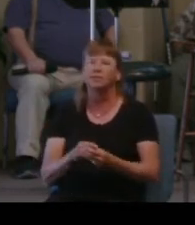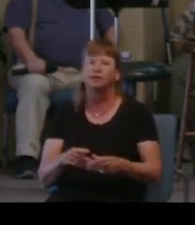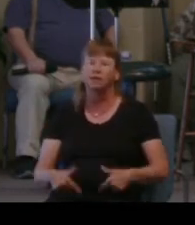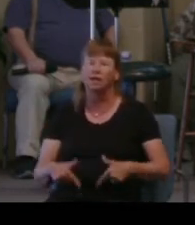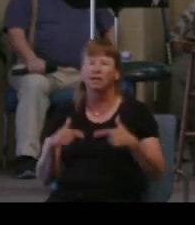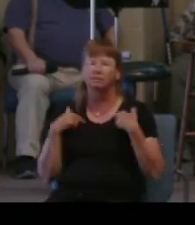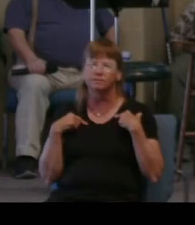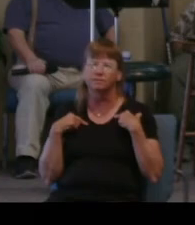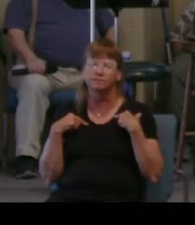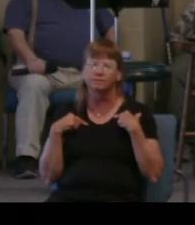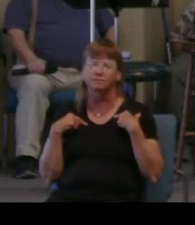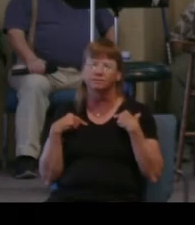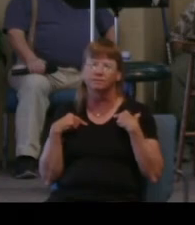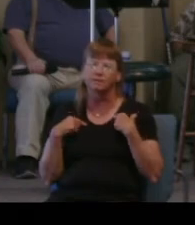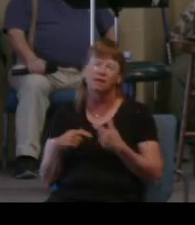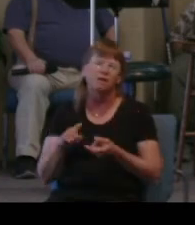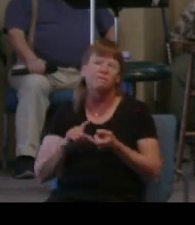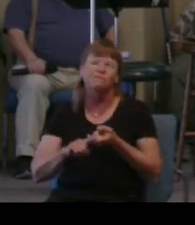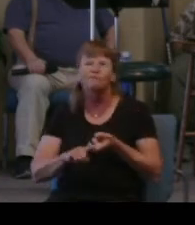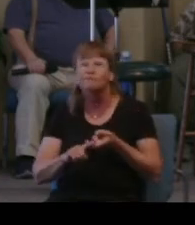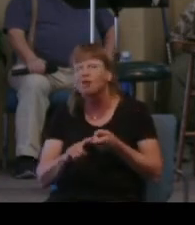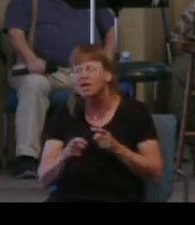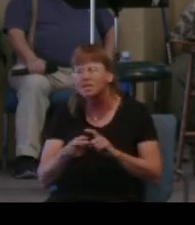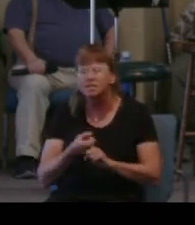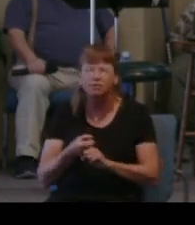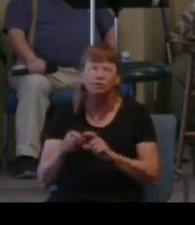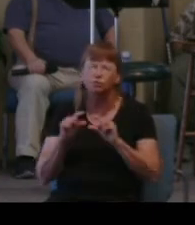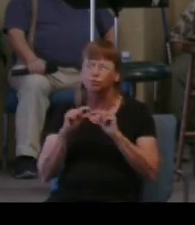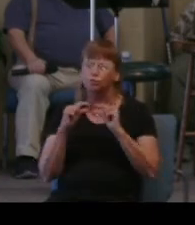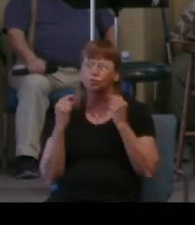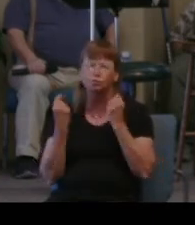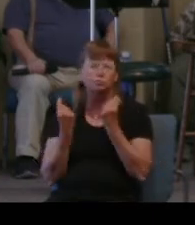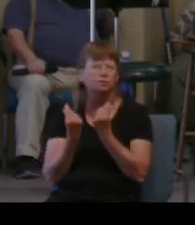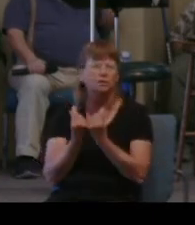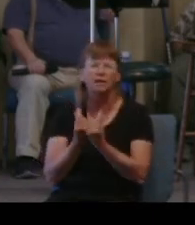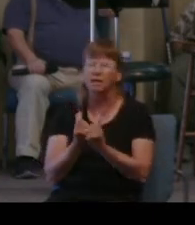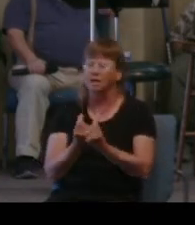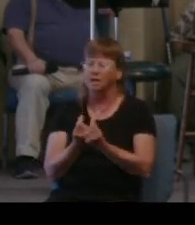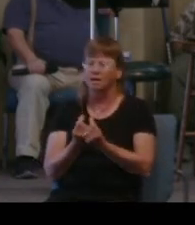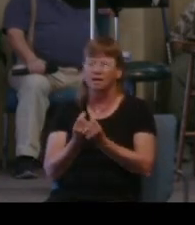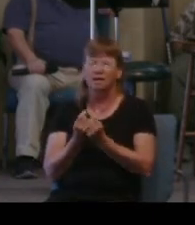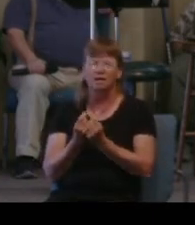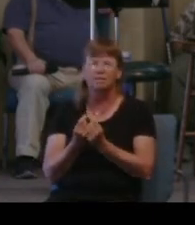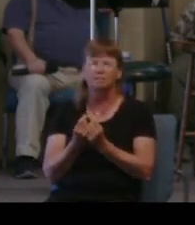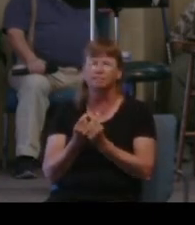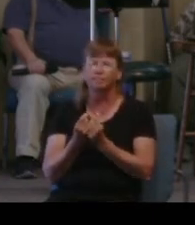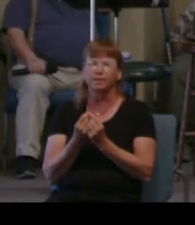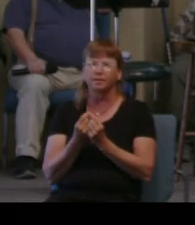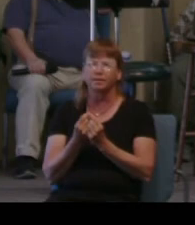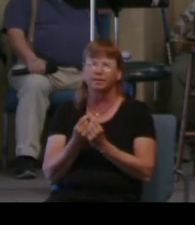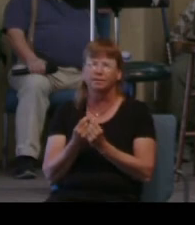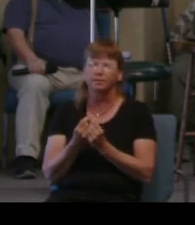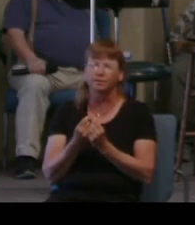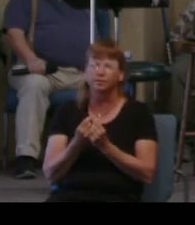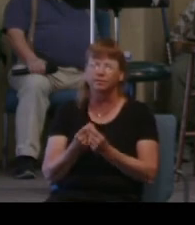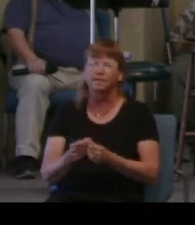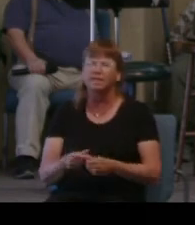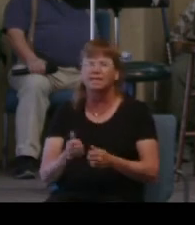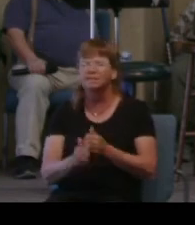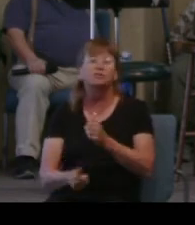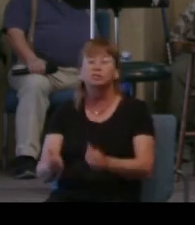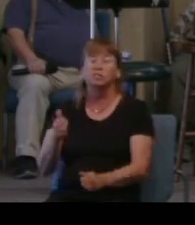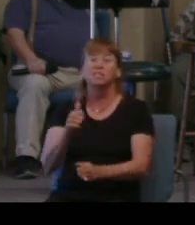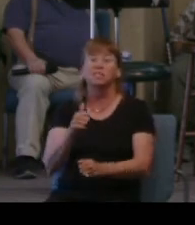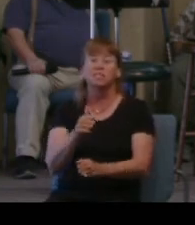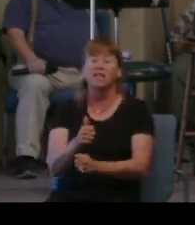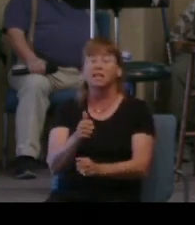groups, their career direction in college. Even if they don't use their degree, they're establishing people that they're going to be connected to for the next 10